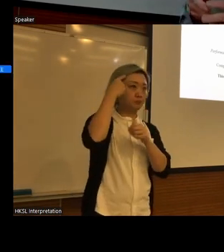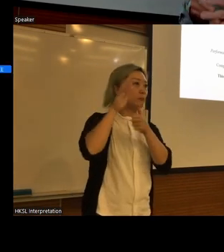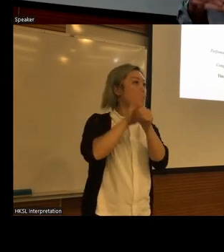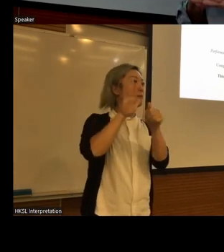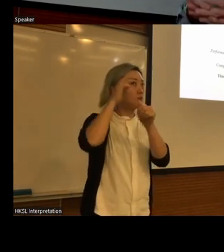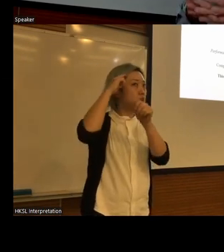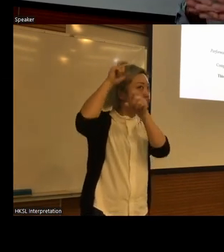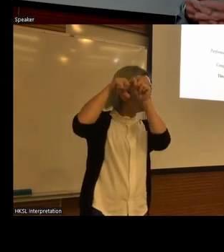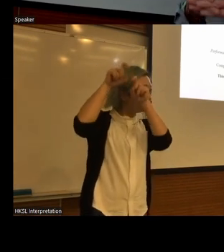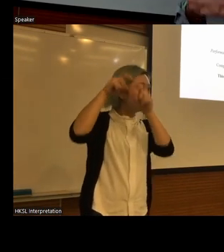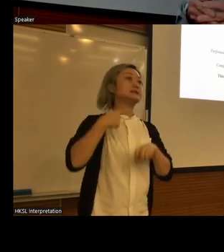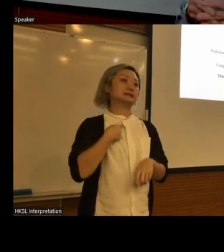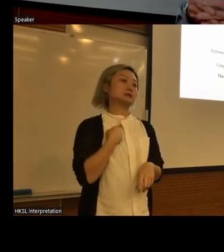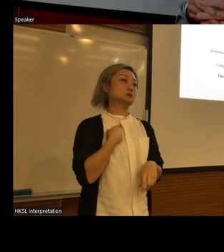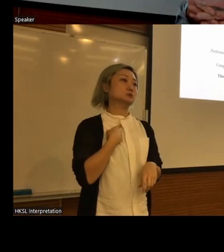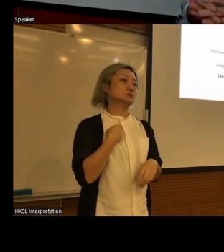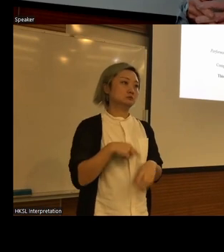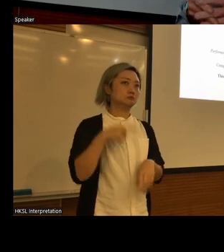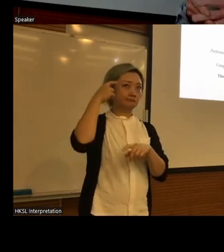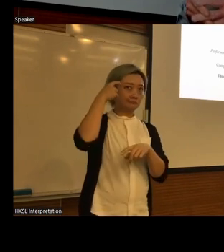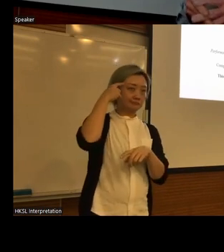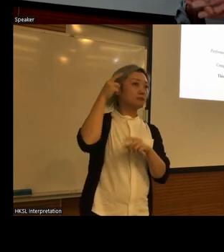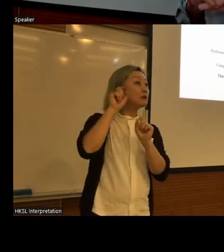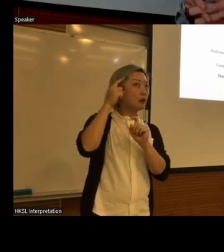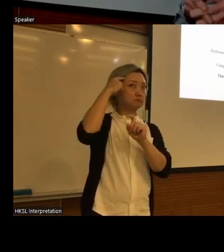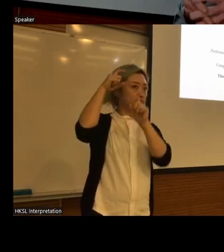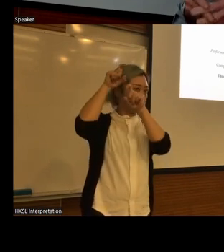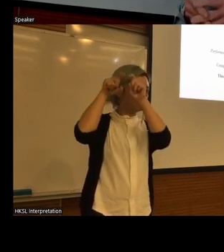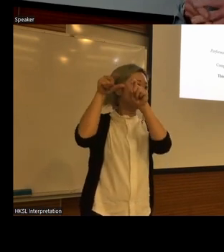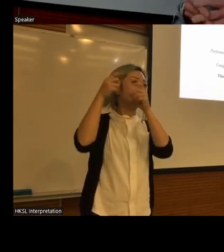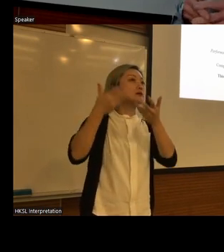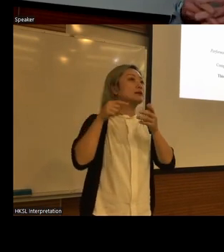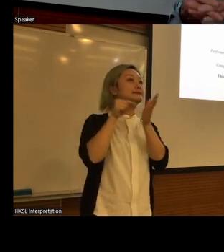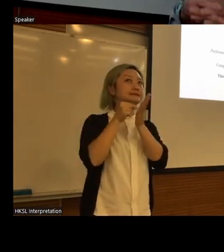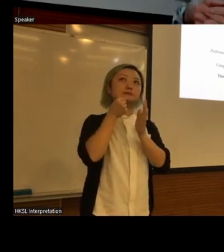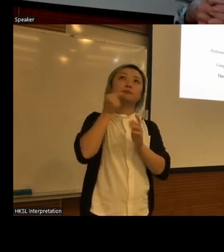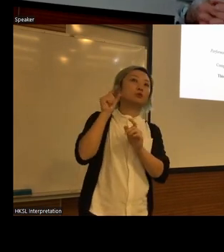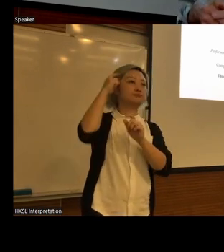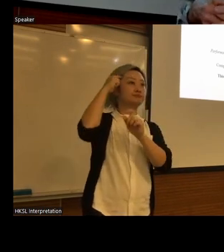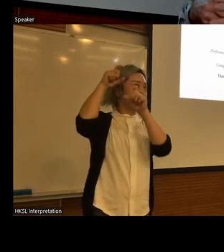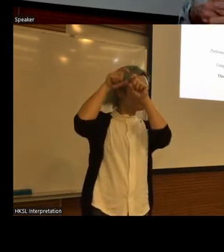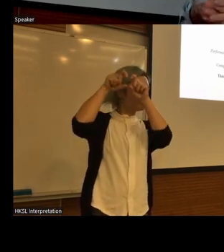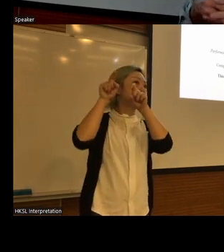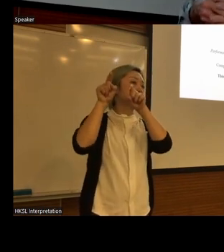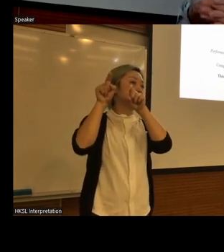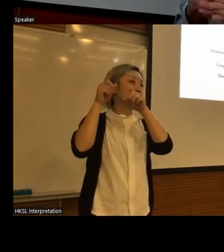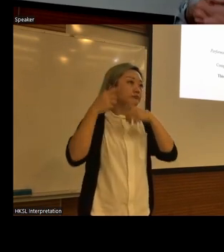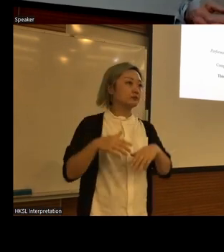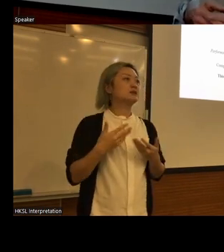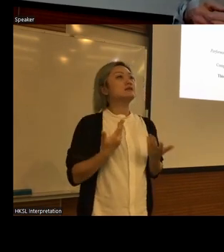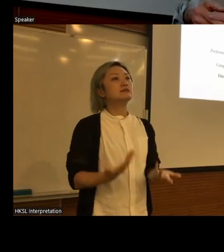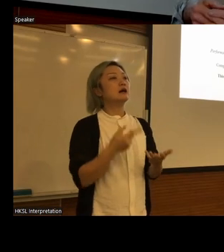This is what I mean by cognitive. This is what I will be referring to as cognitive. Nowadays,